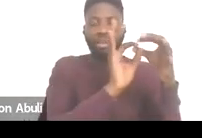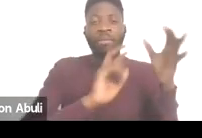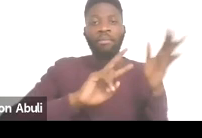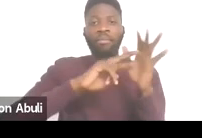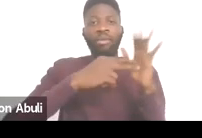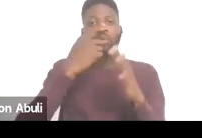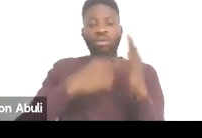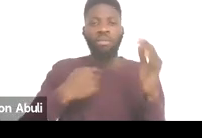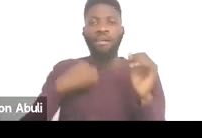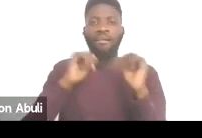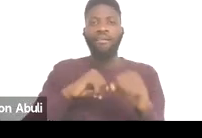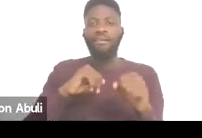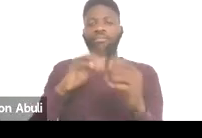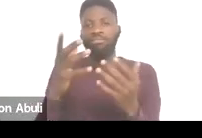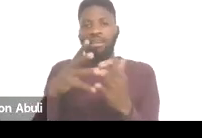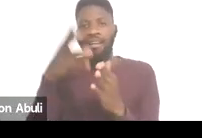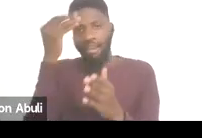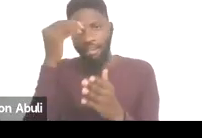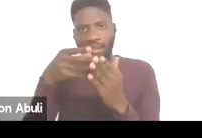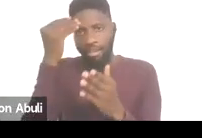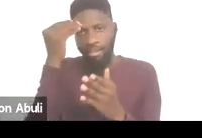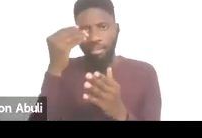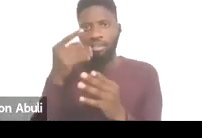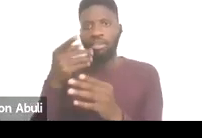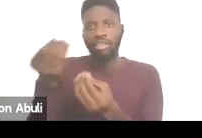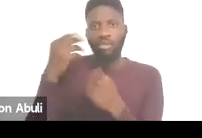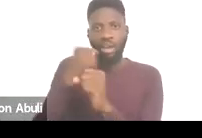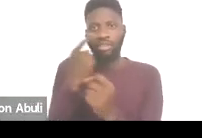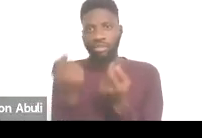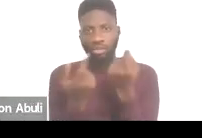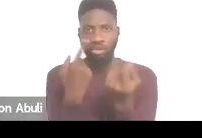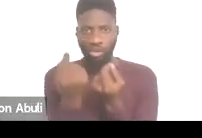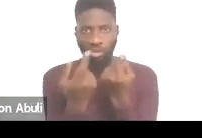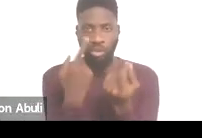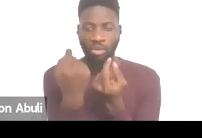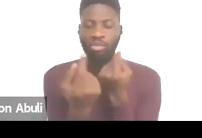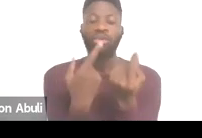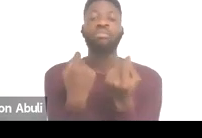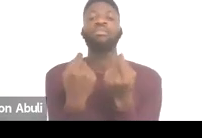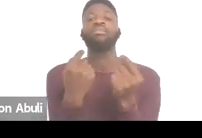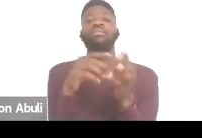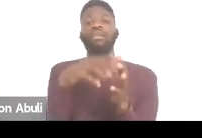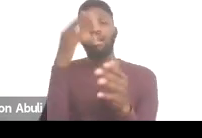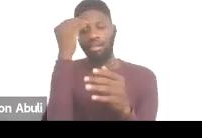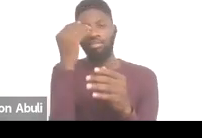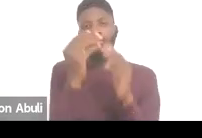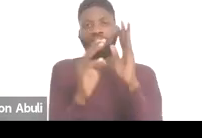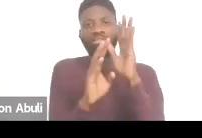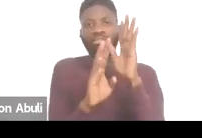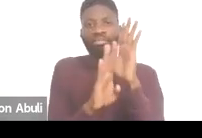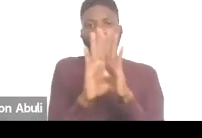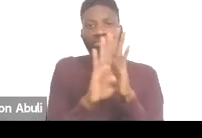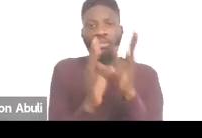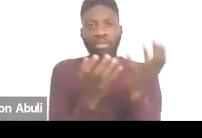some few small tasks that I can be able to learn and understand what a business development person needs to